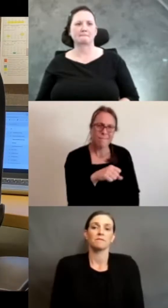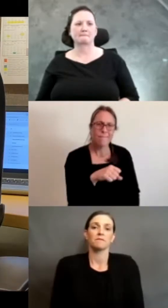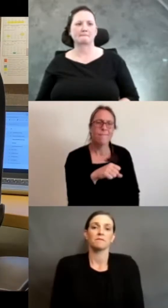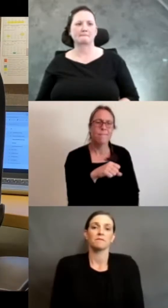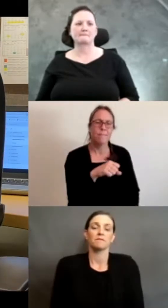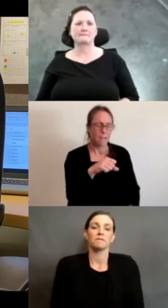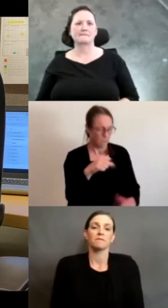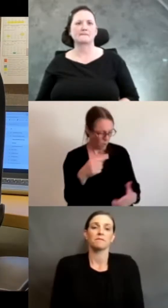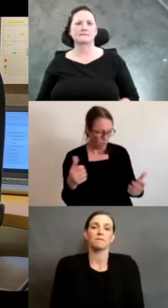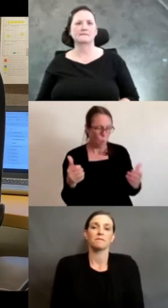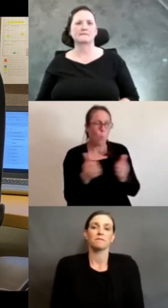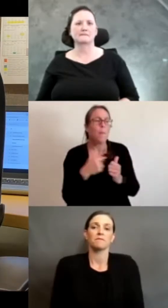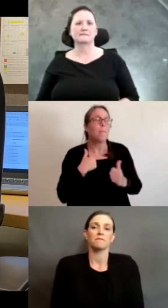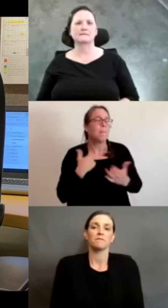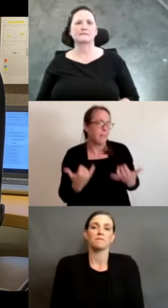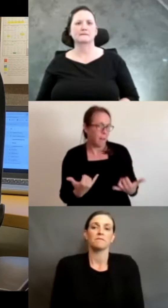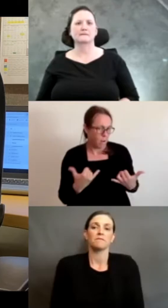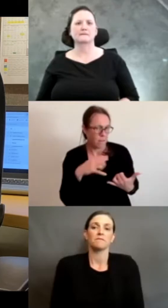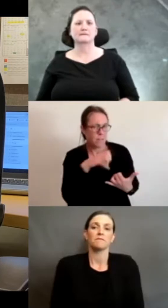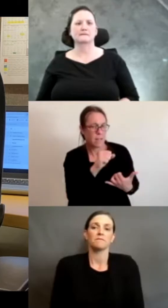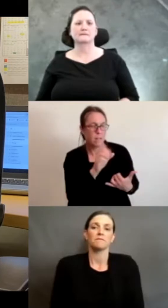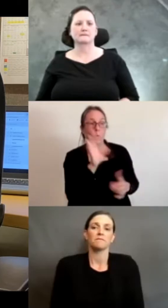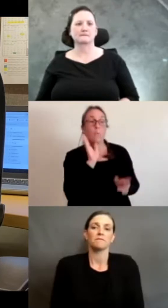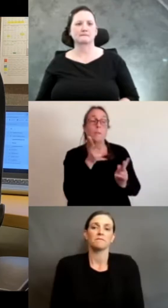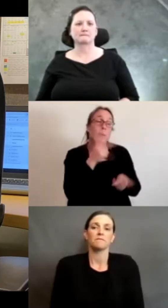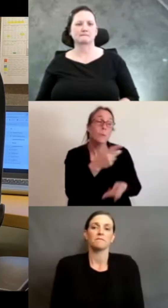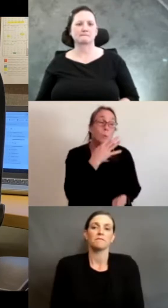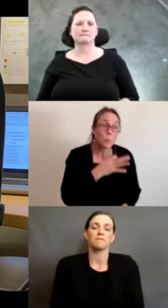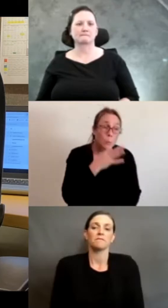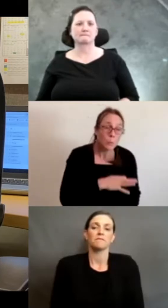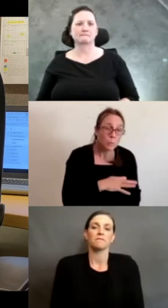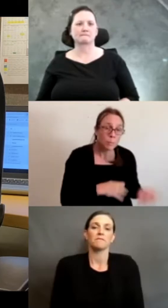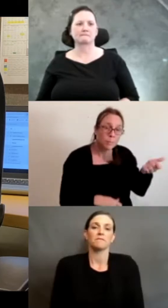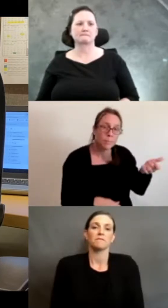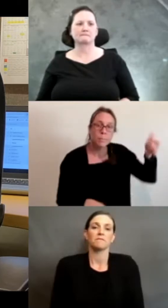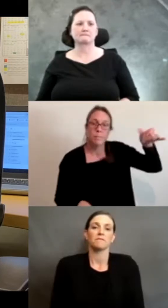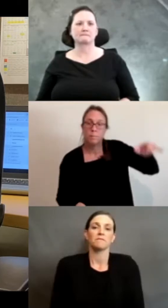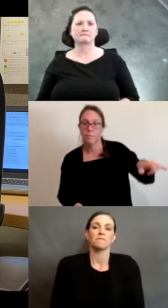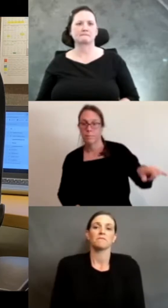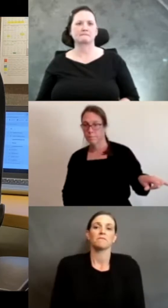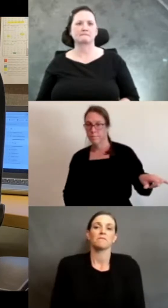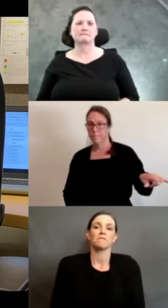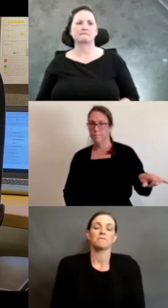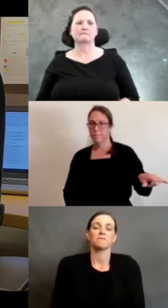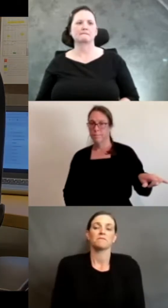me. See you in a bit. Tori hangs up the phone.